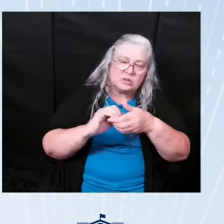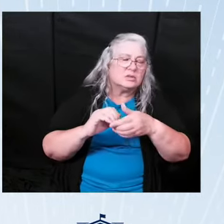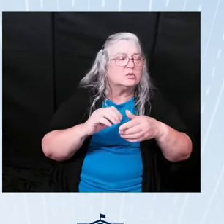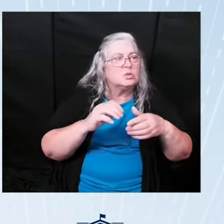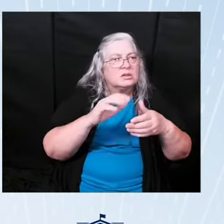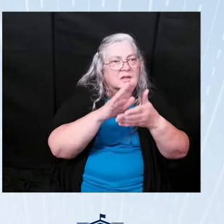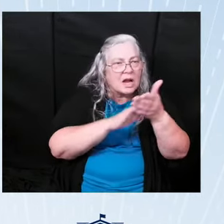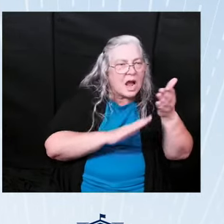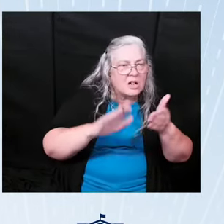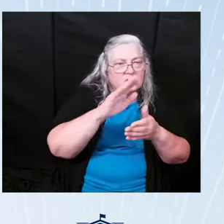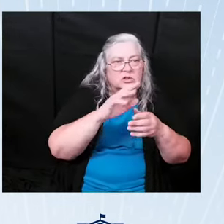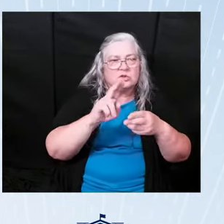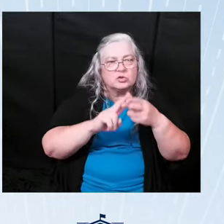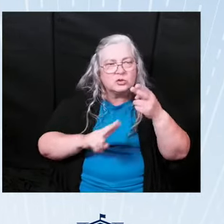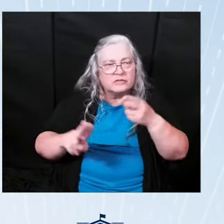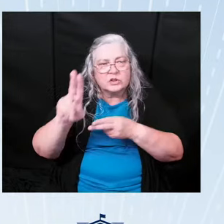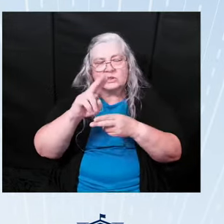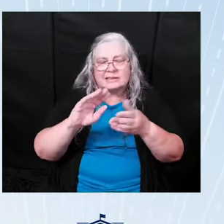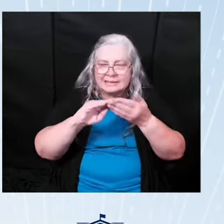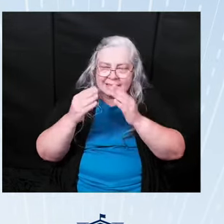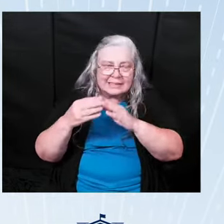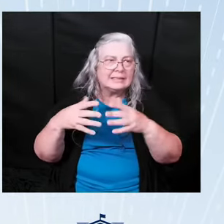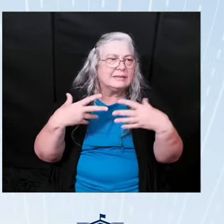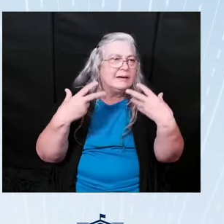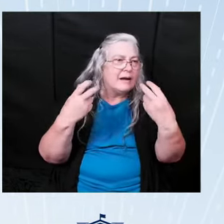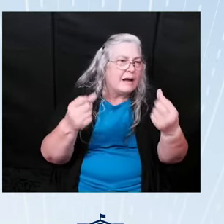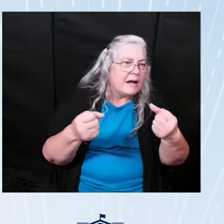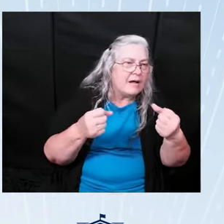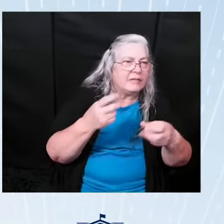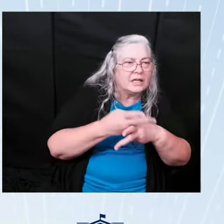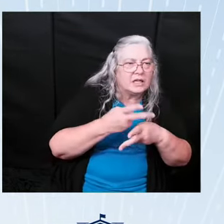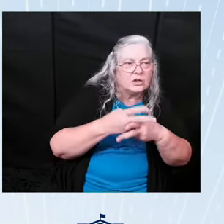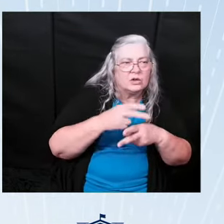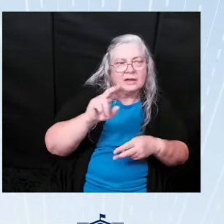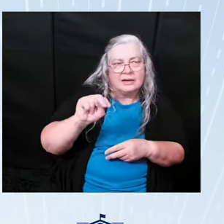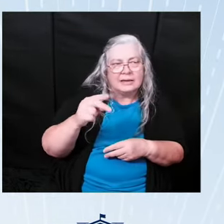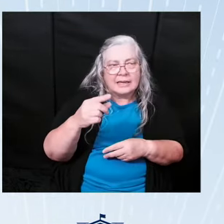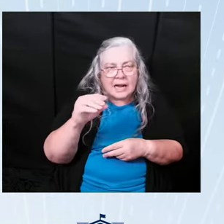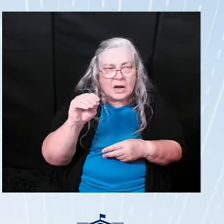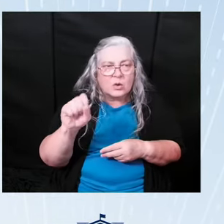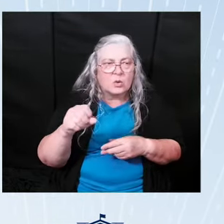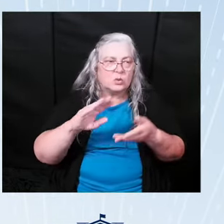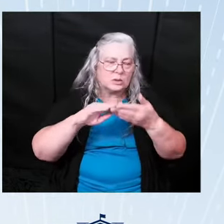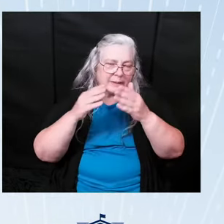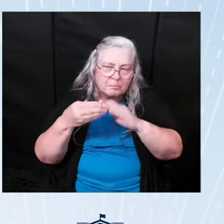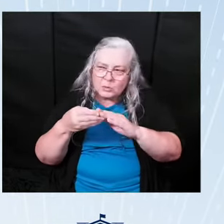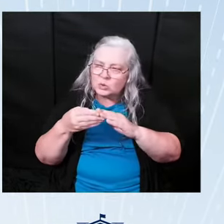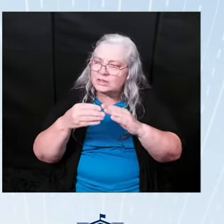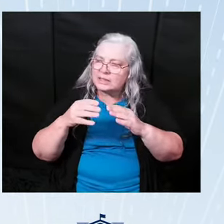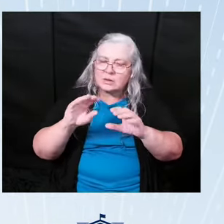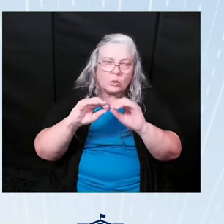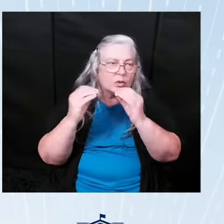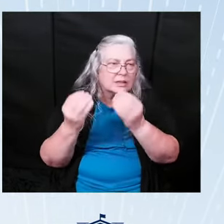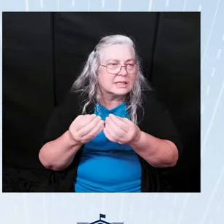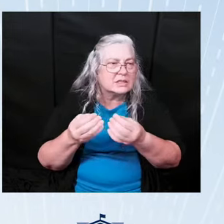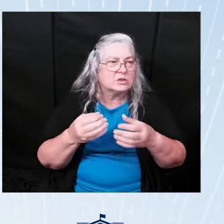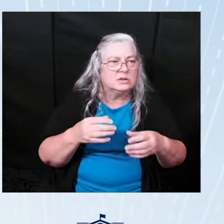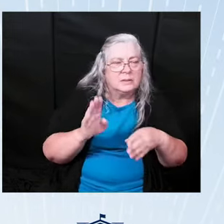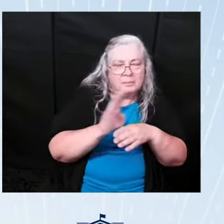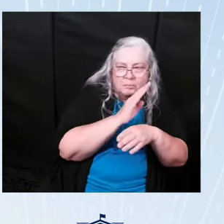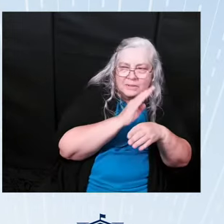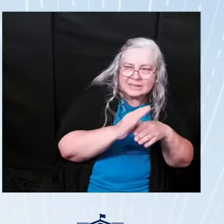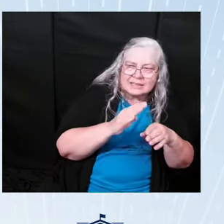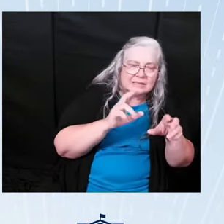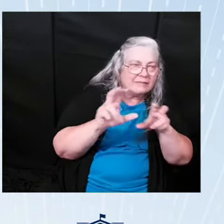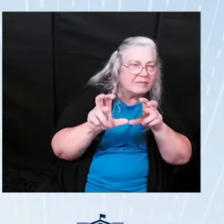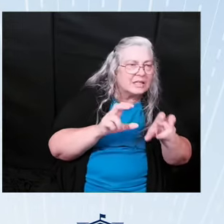much more. Bringing ideas from ideation to research, testing, experimenting,